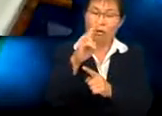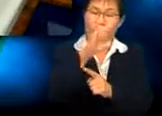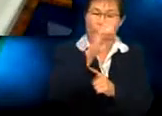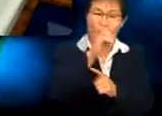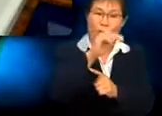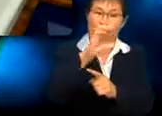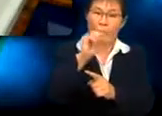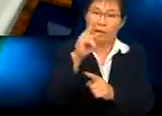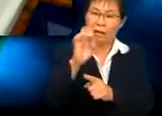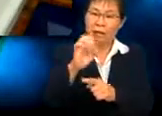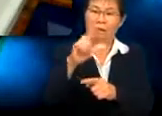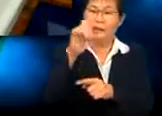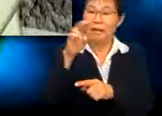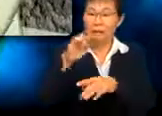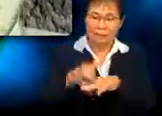used.